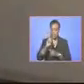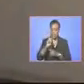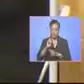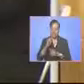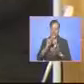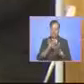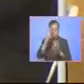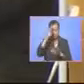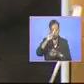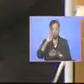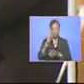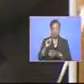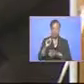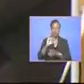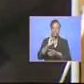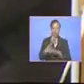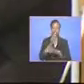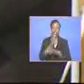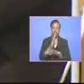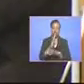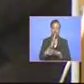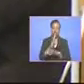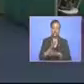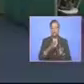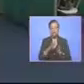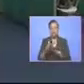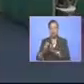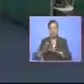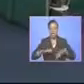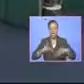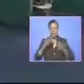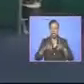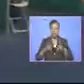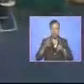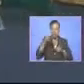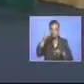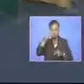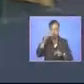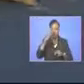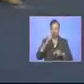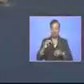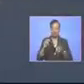is committed to preparing young people for the job market and connecting them and other job